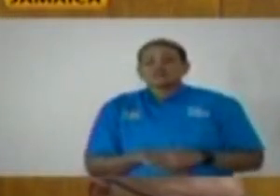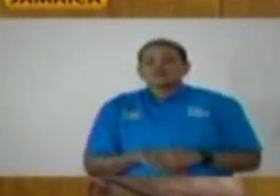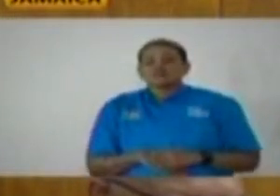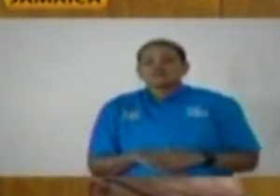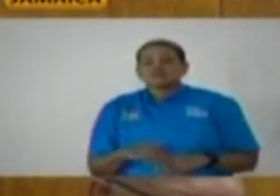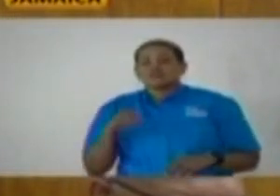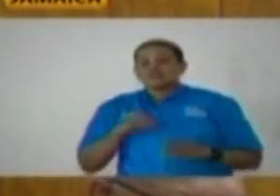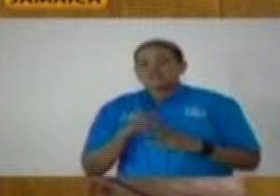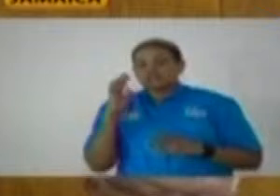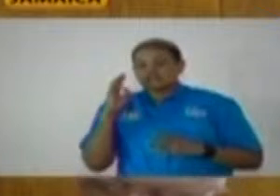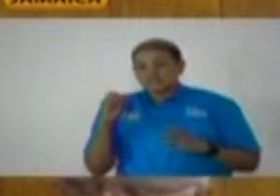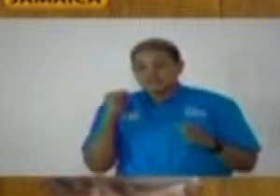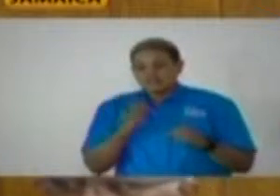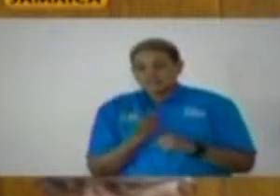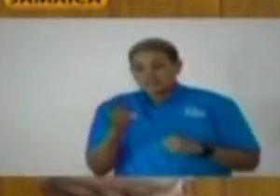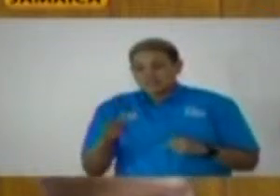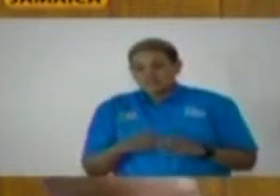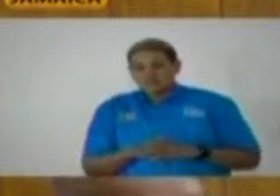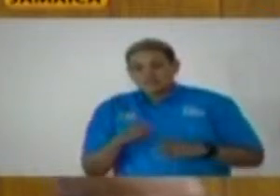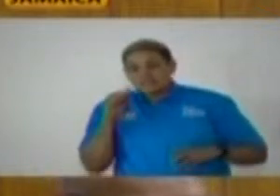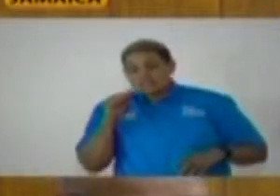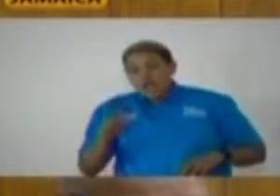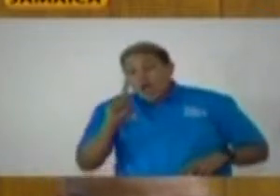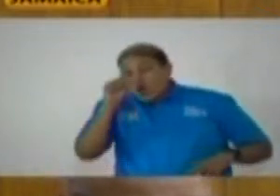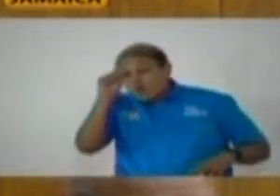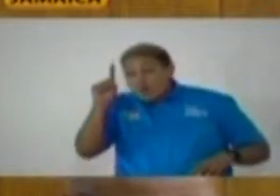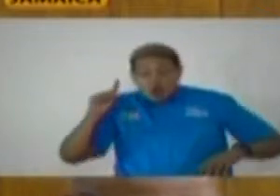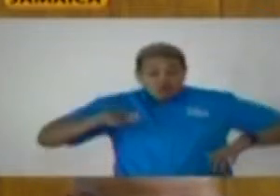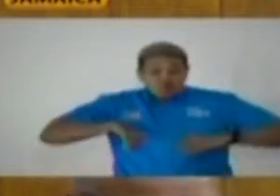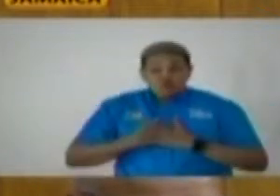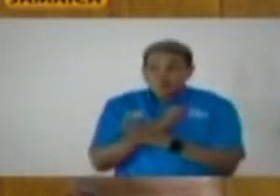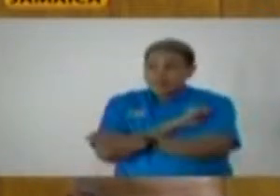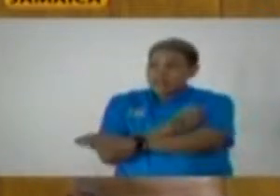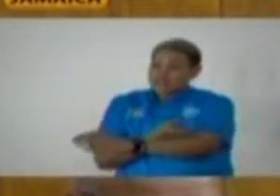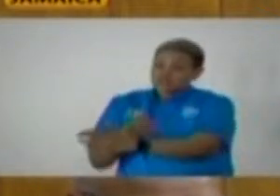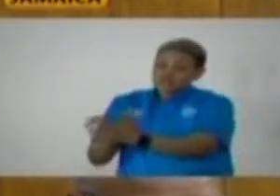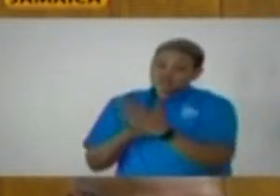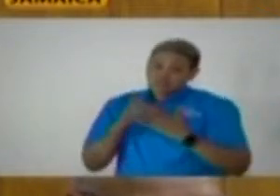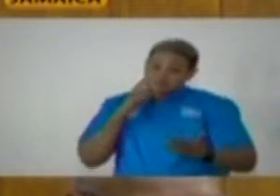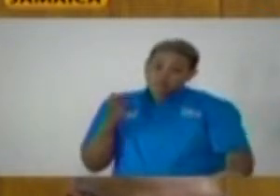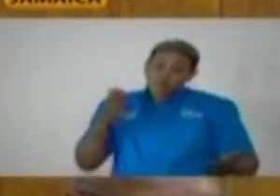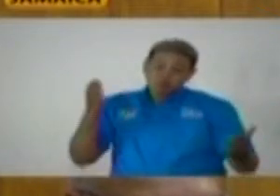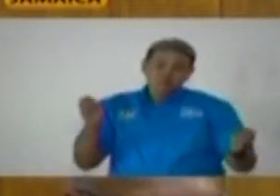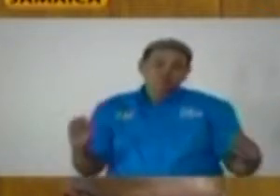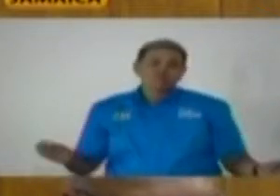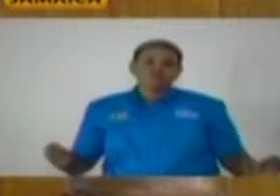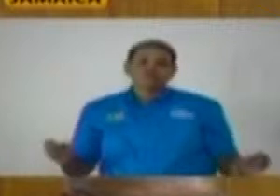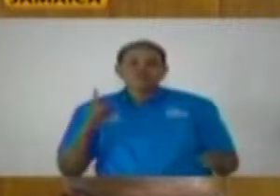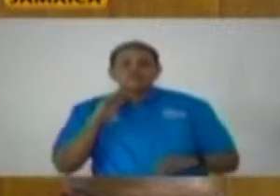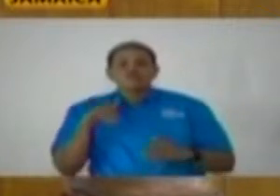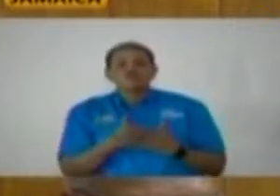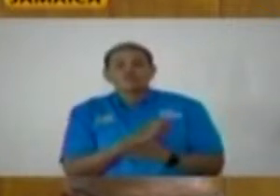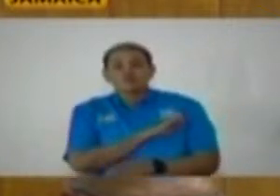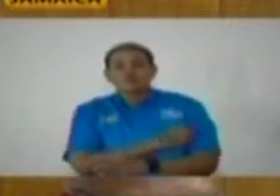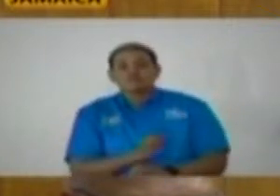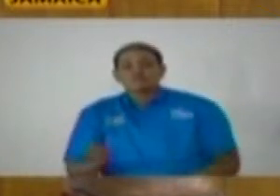in 7 years, not a single request for proposal for renewable